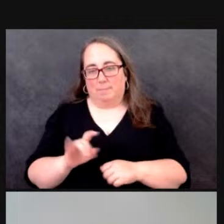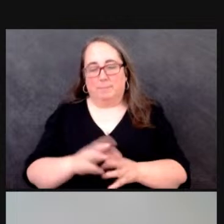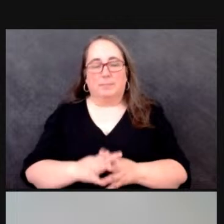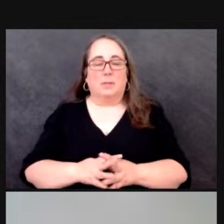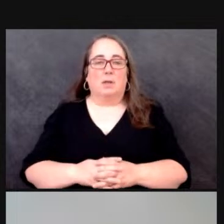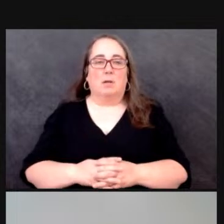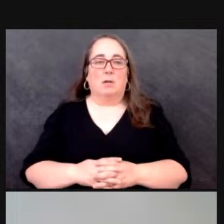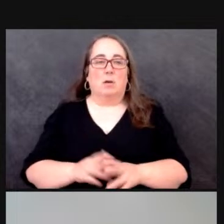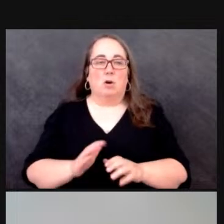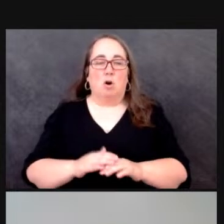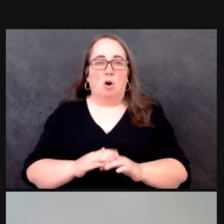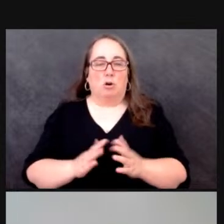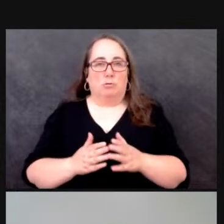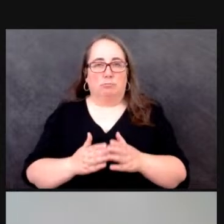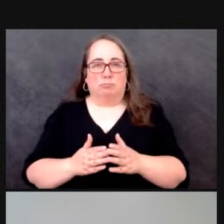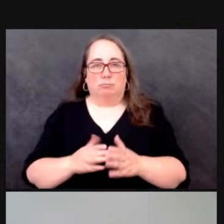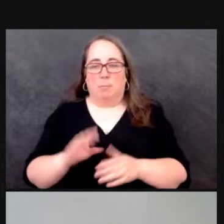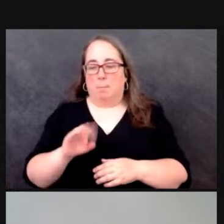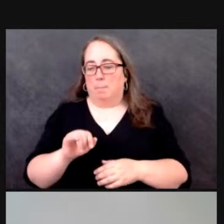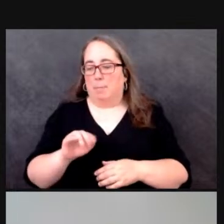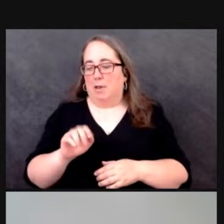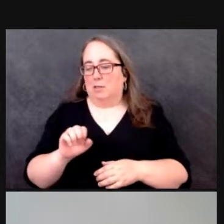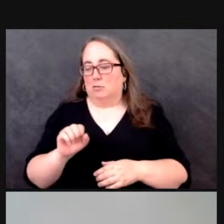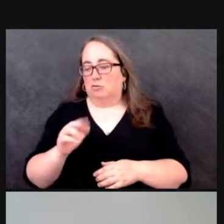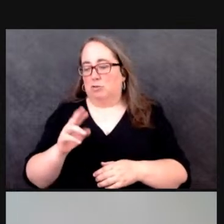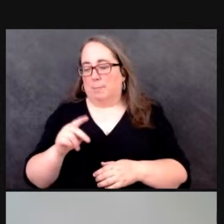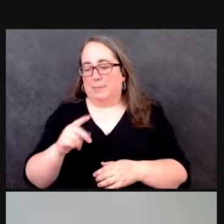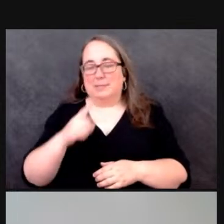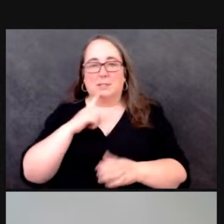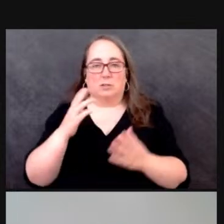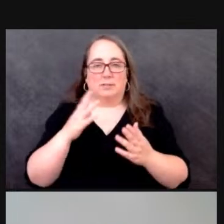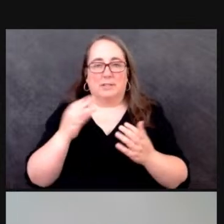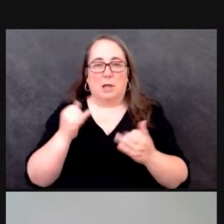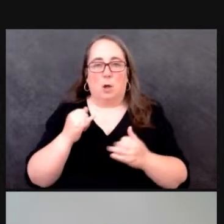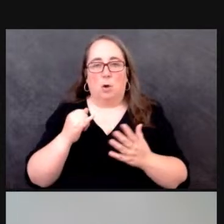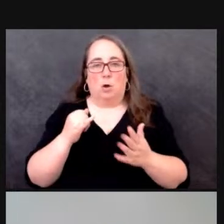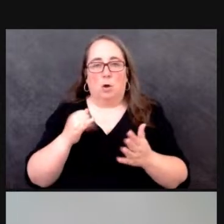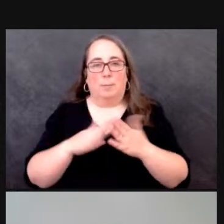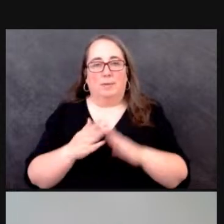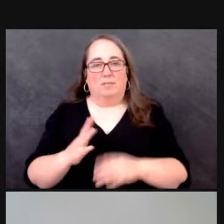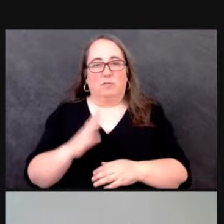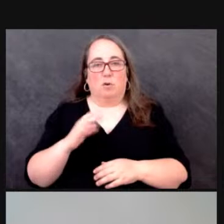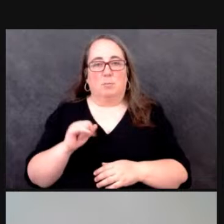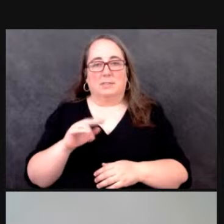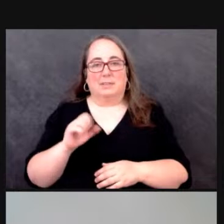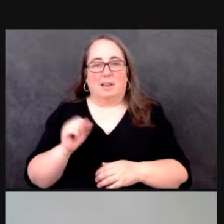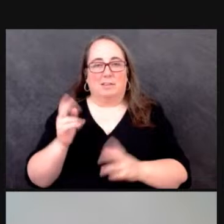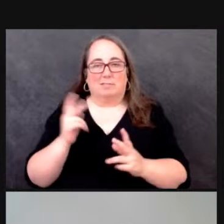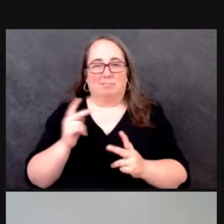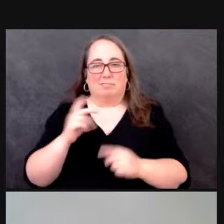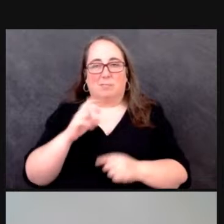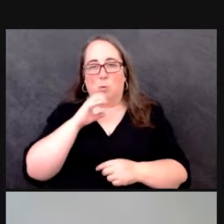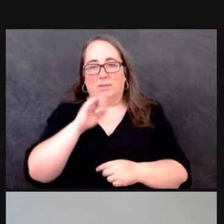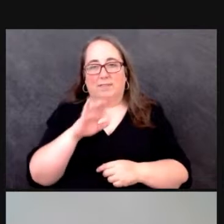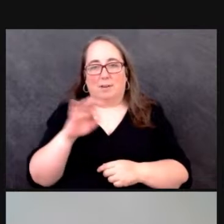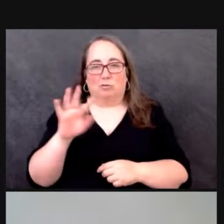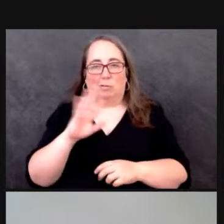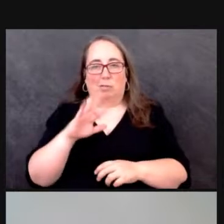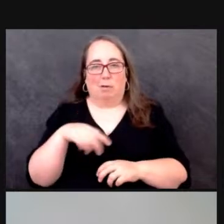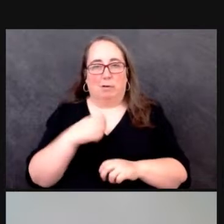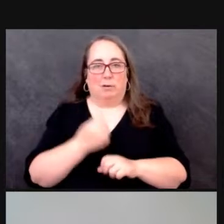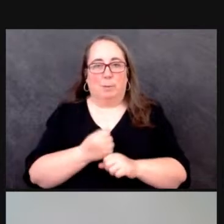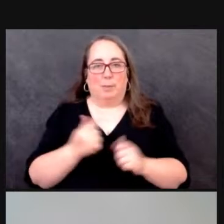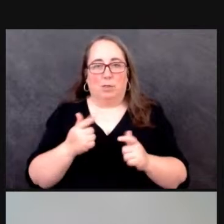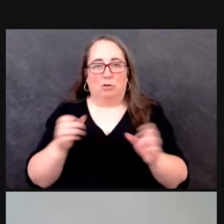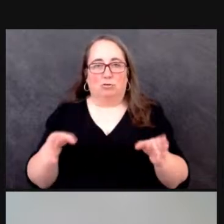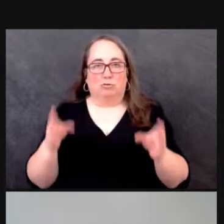aboard the battleship. Hill remarks that the service had now assumed the formal status of a relic and was carefully locked up in a large